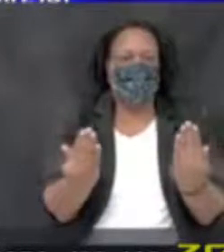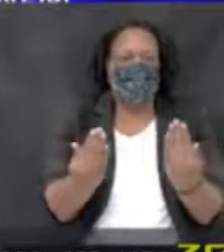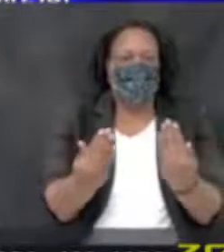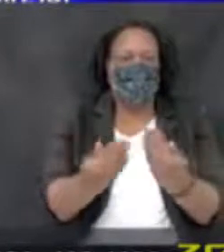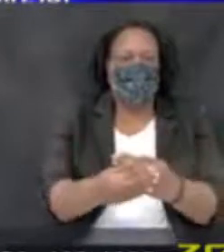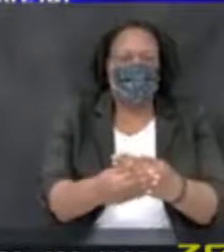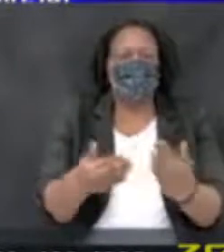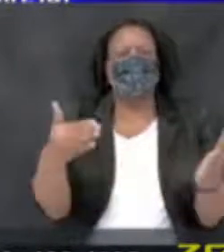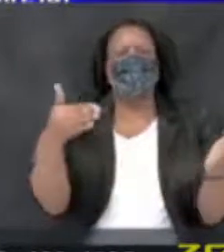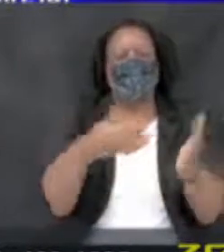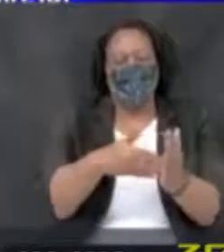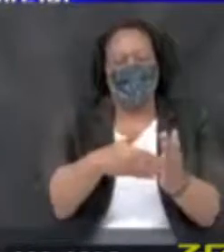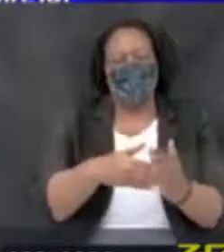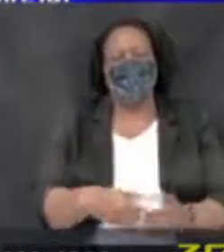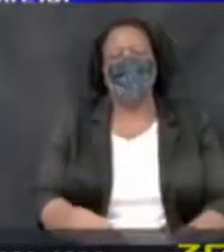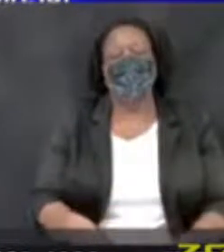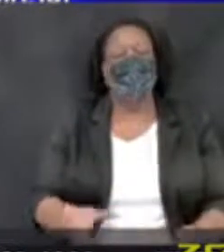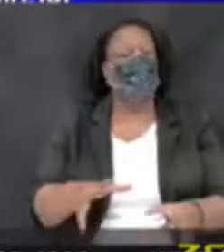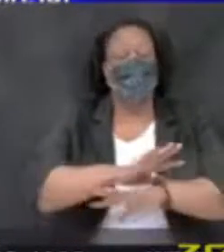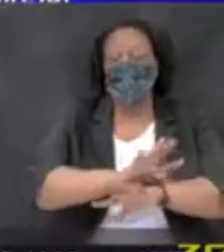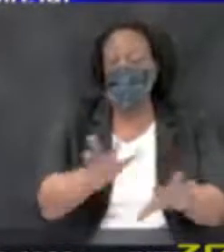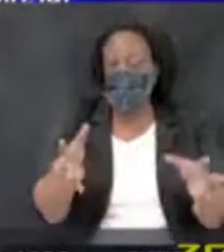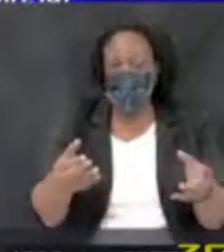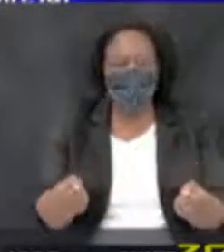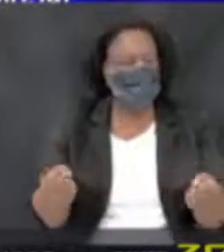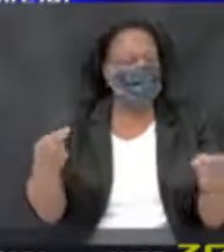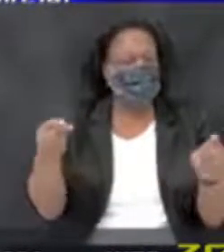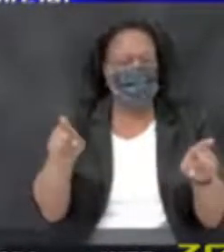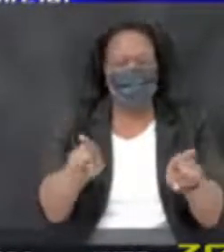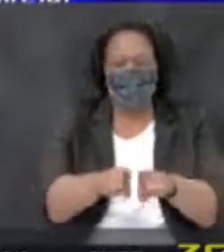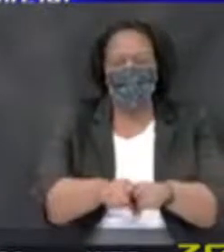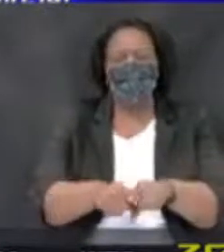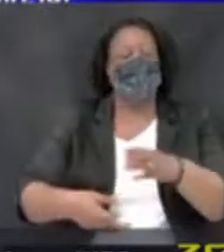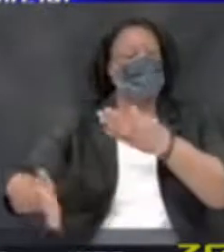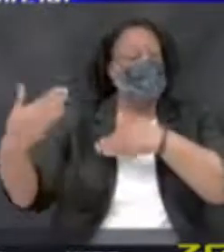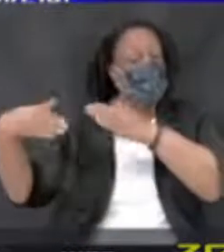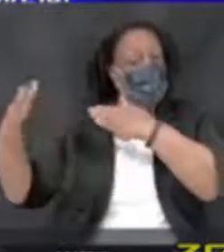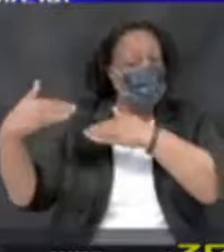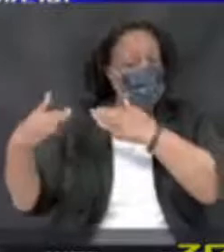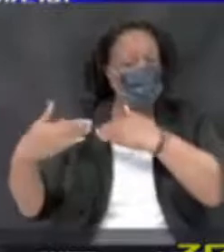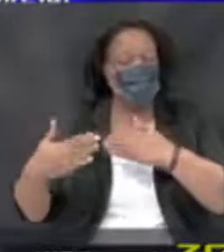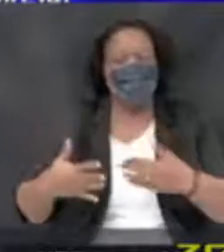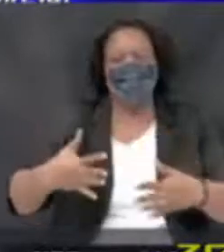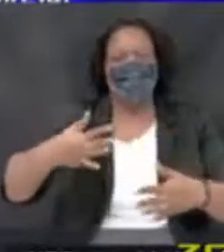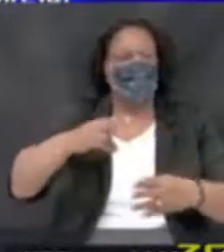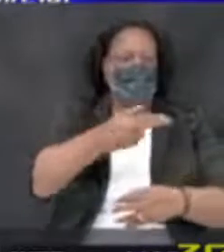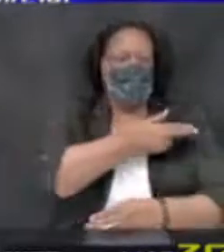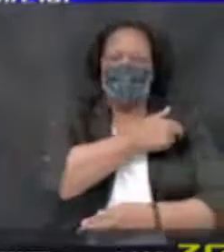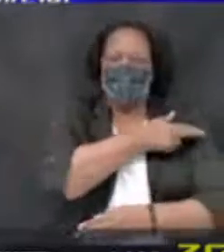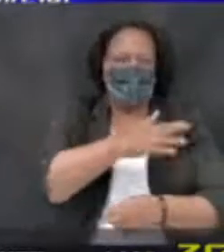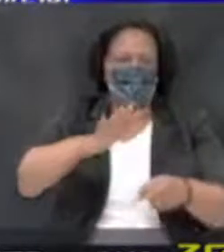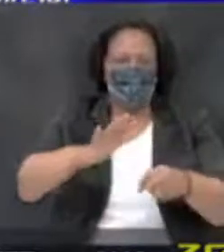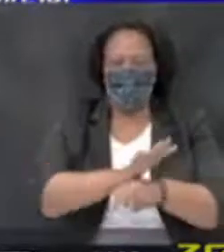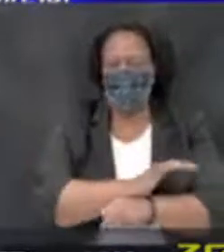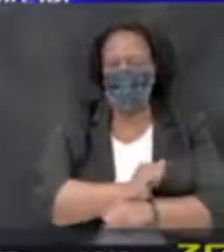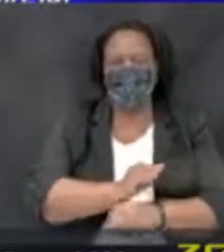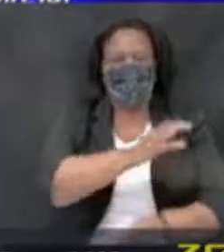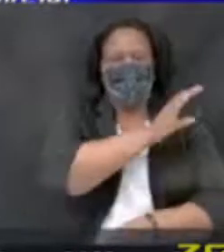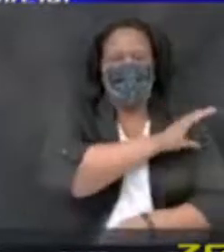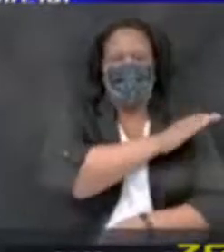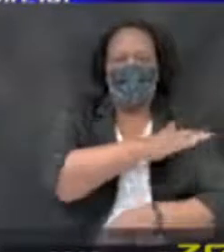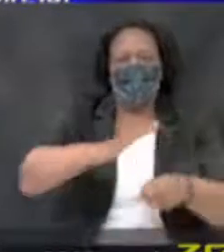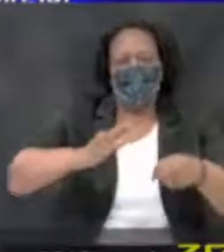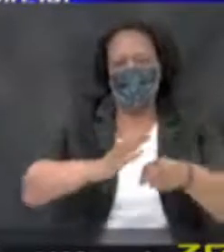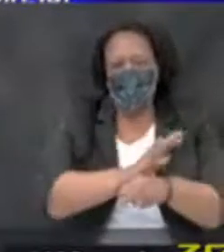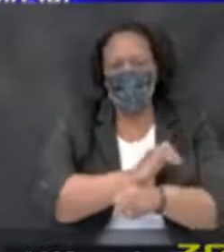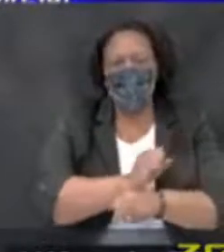are desperately trying to avoid a repeat overwhelming of their healthcare systems with severe cases of COVID and